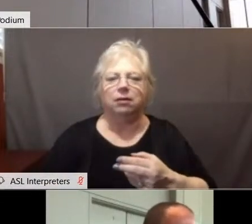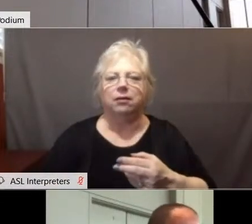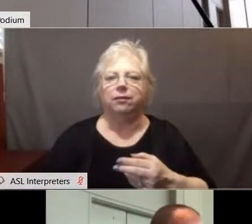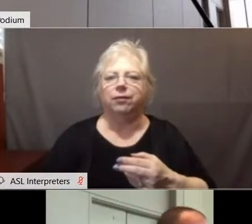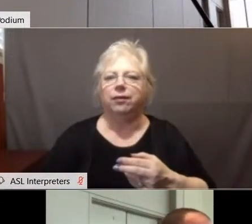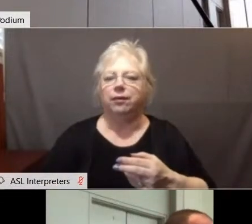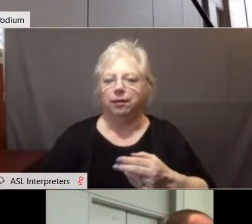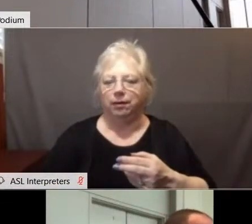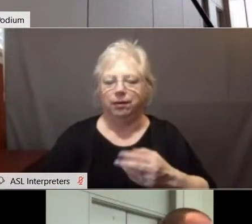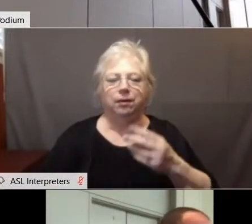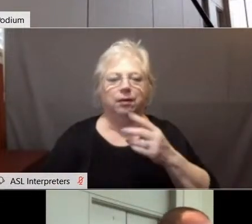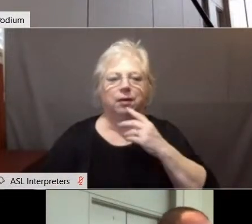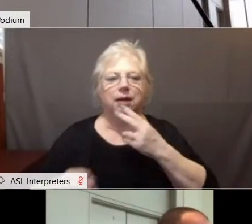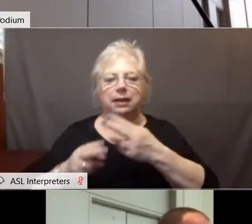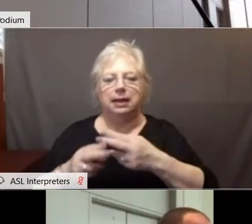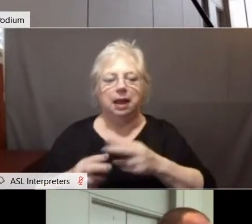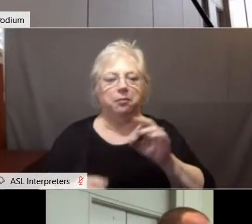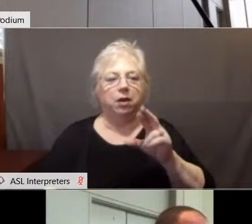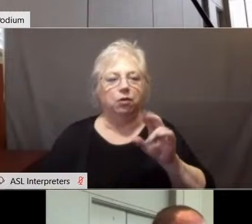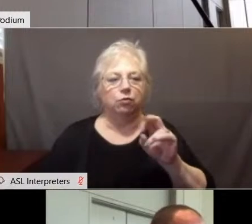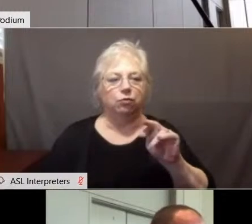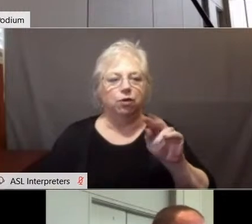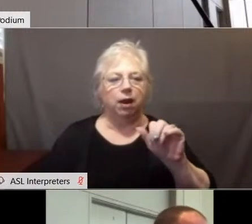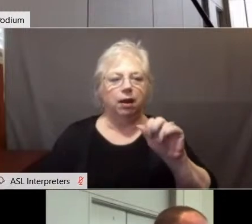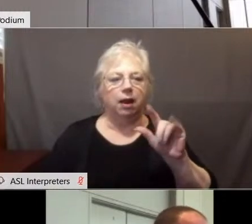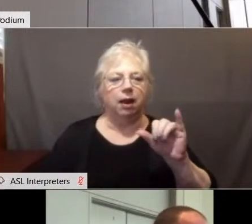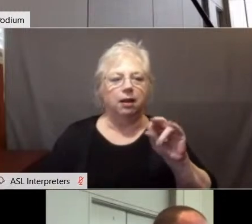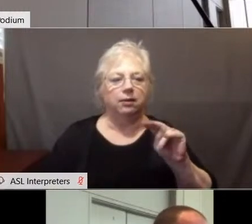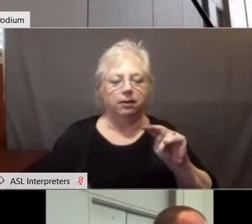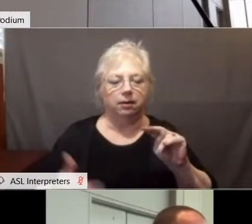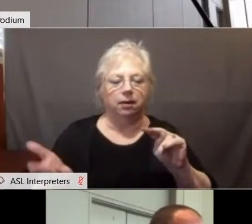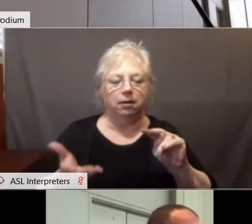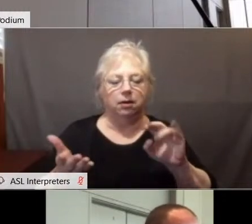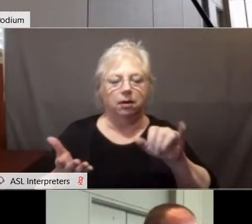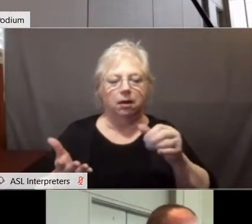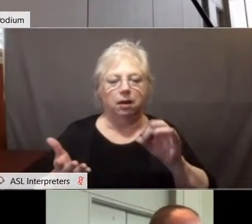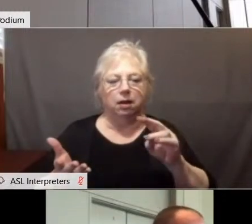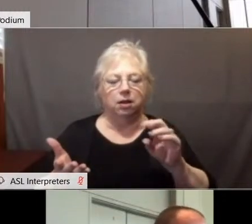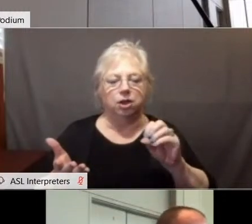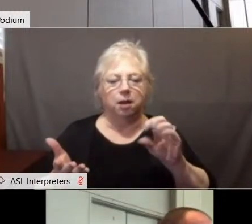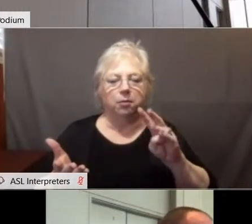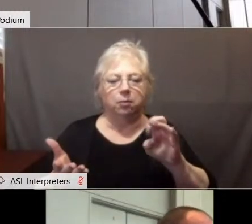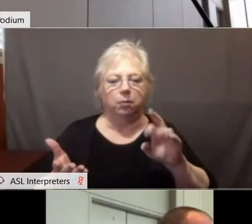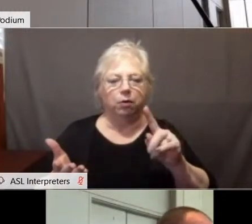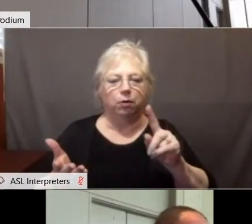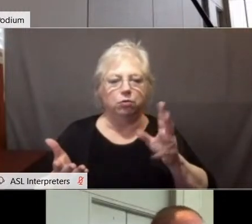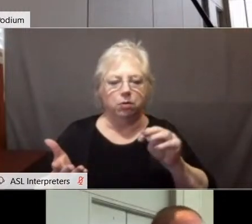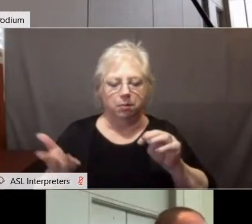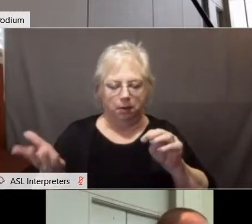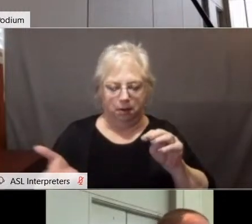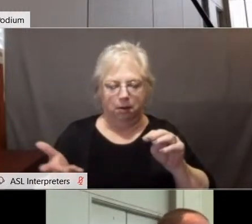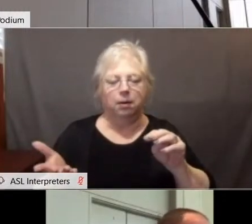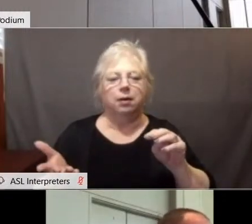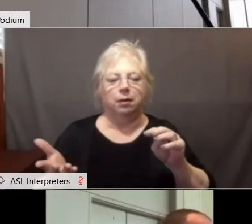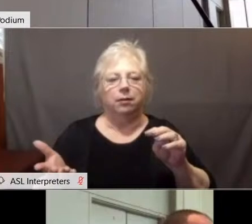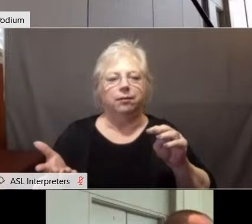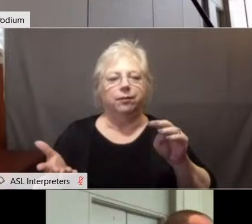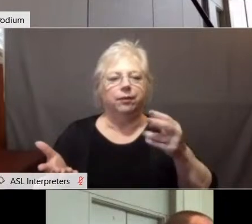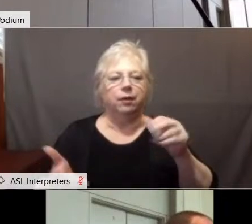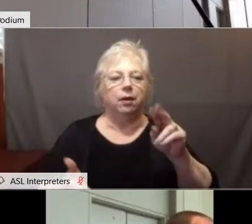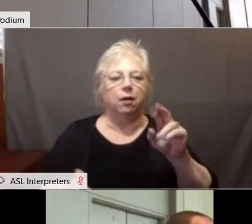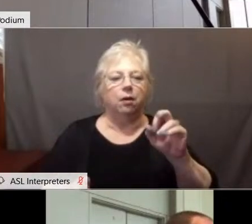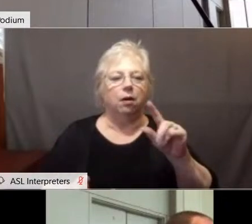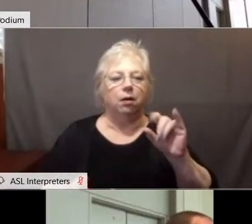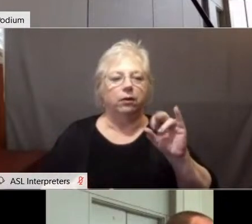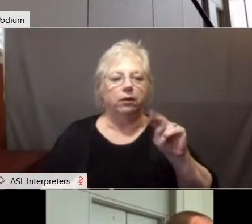Yes. Roll call. Frank Allison. Here. James Bertram. Here. Austin